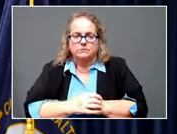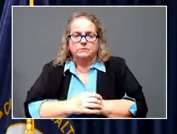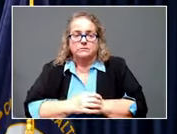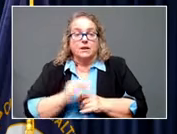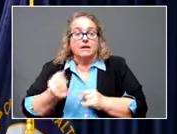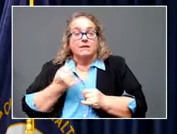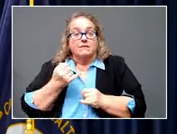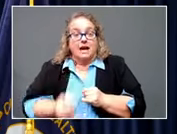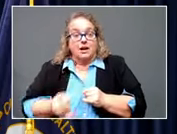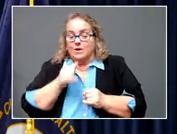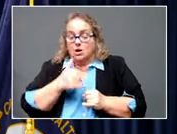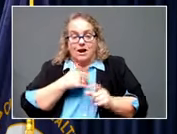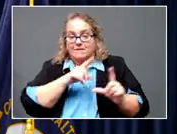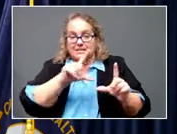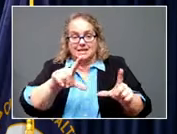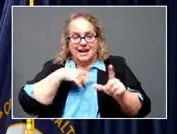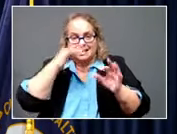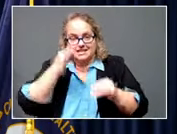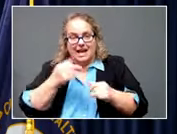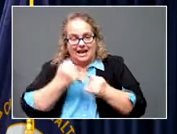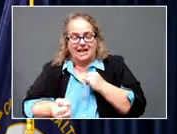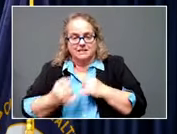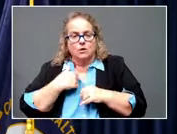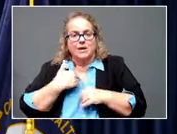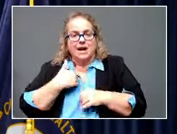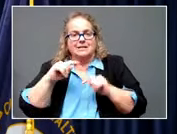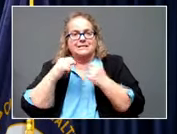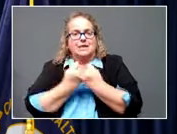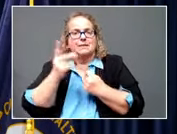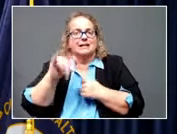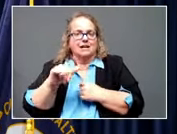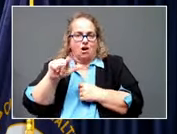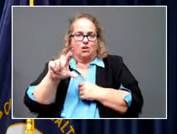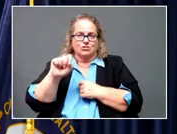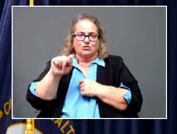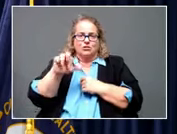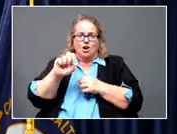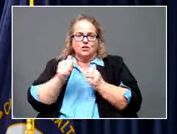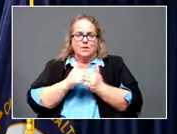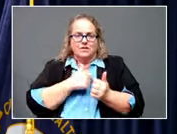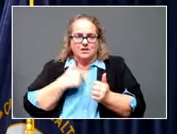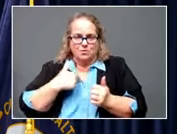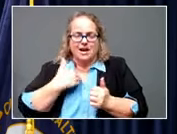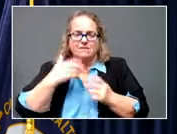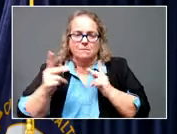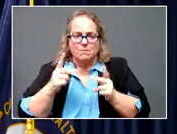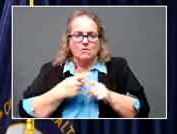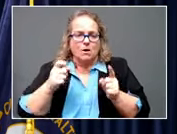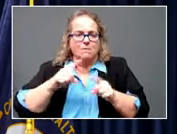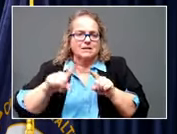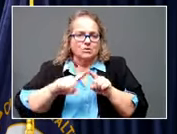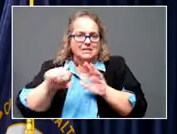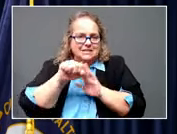because I decided as I was walking down here, we have some Team Kentucky All-Stars with us. We have individuals from other states or other areas